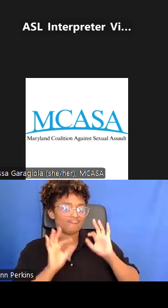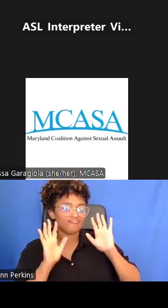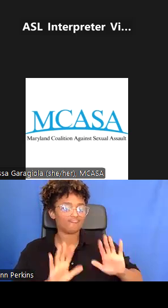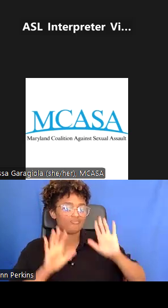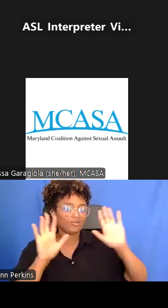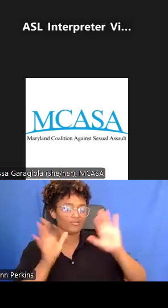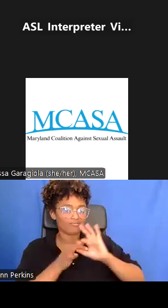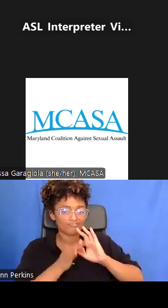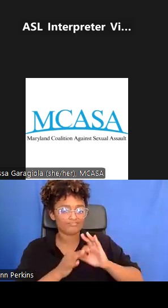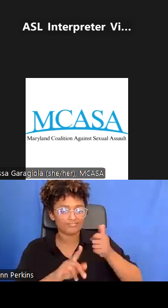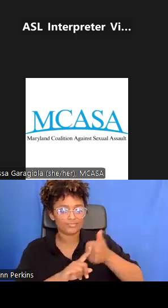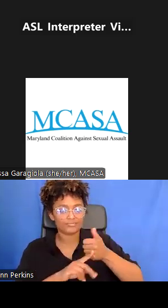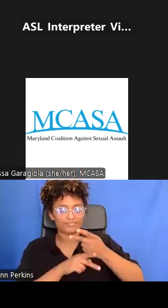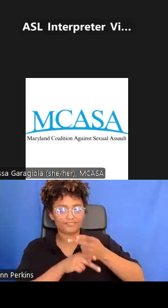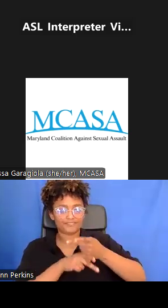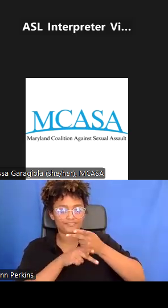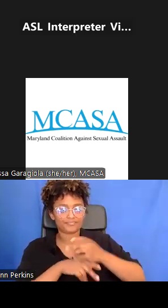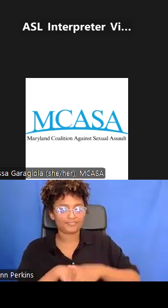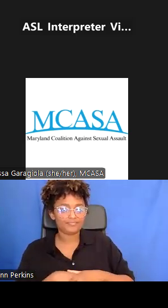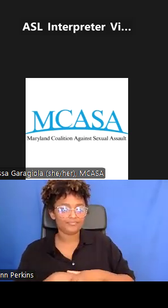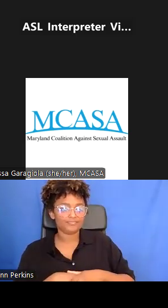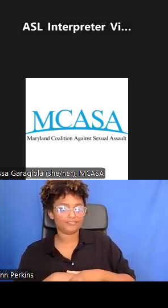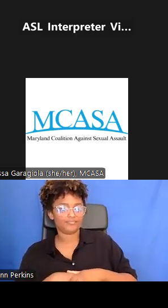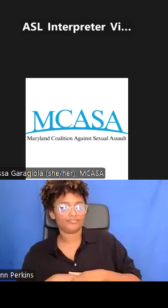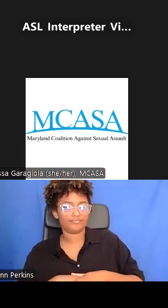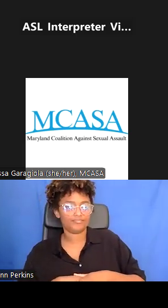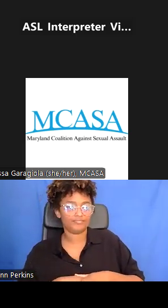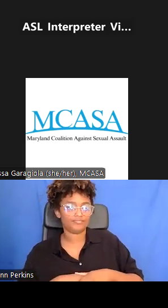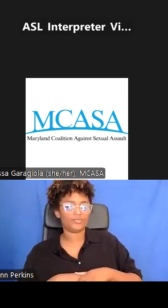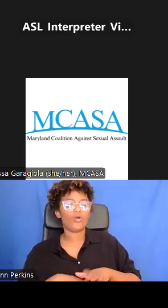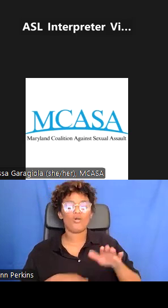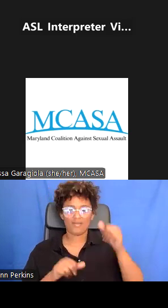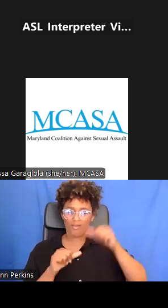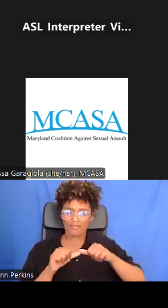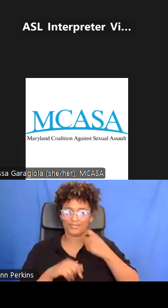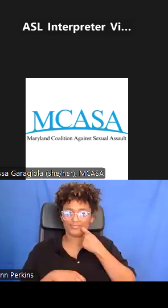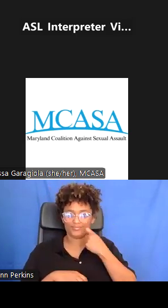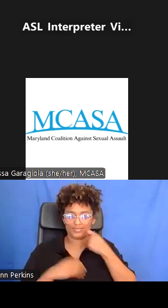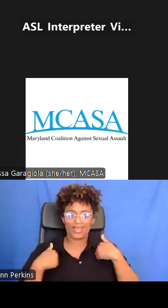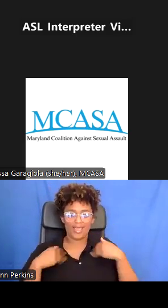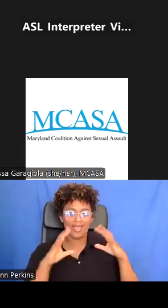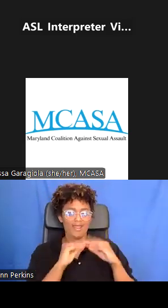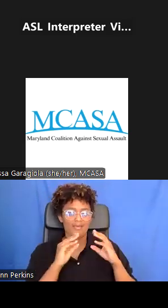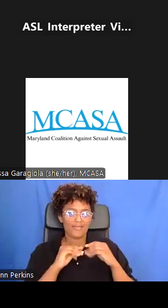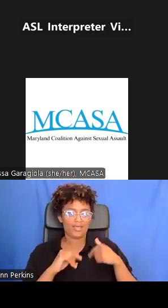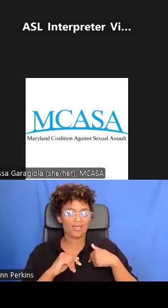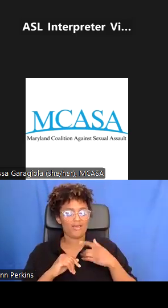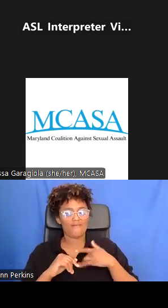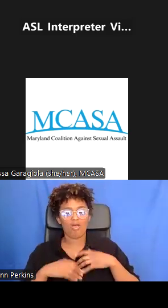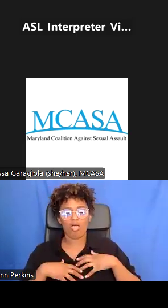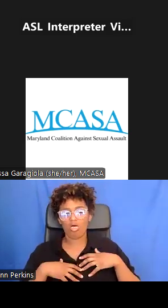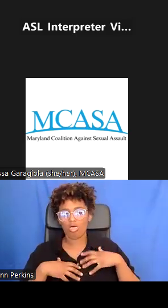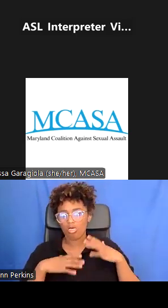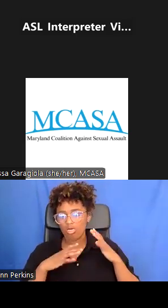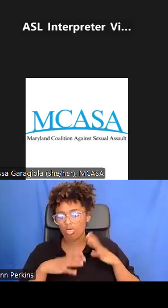Alyssa yesterday afternoon, and she was so patient with me. I did not feel good. I was super excited. I finished that meeting and I immediately went and took a nap.